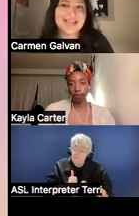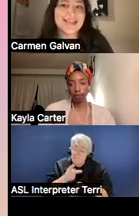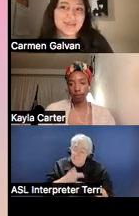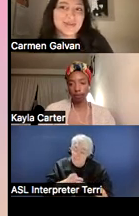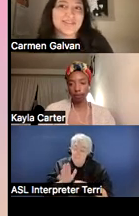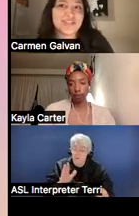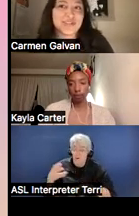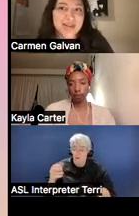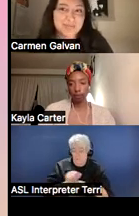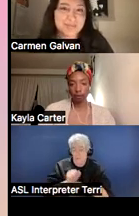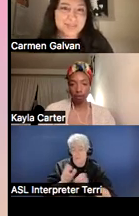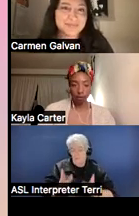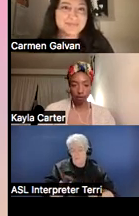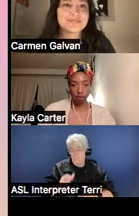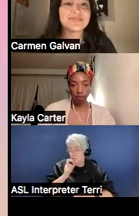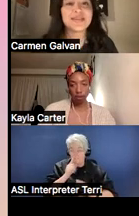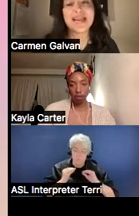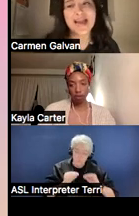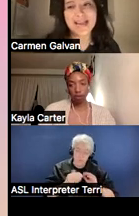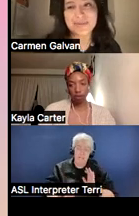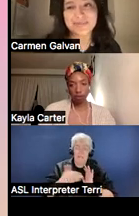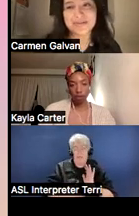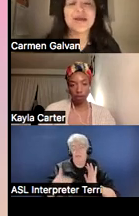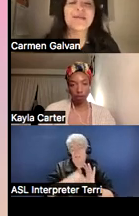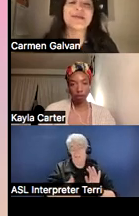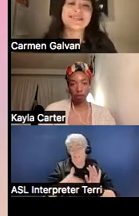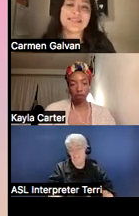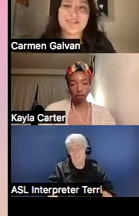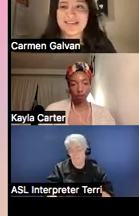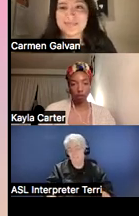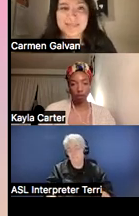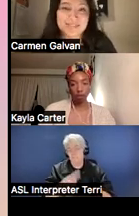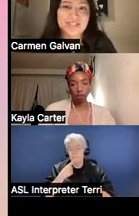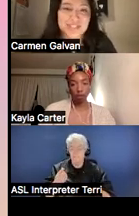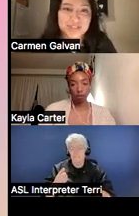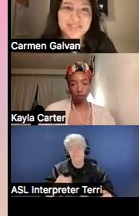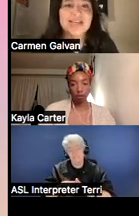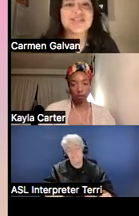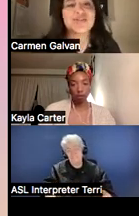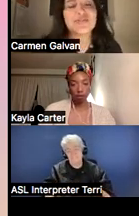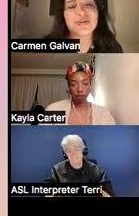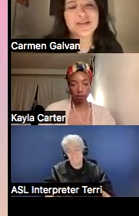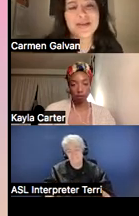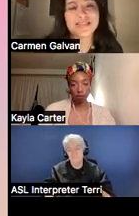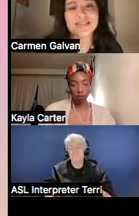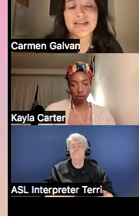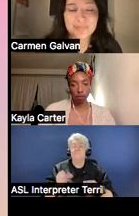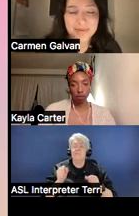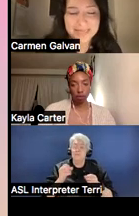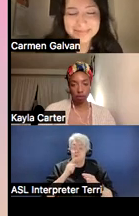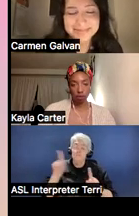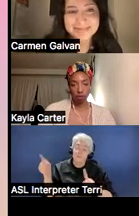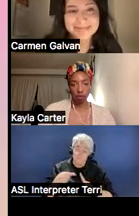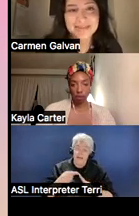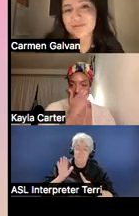employees, and then you don't have to train people and hire people because that's very expensive to do. So if you bring it back to their